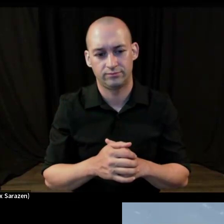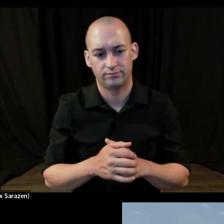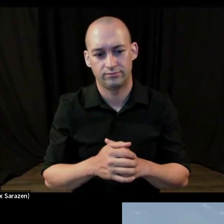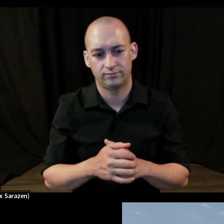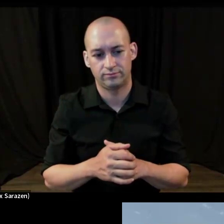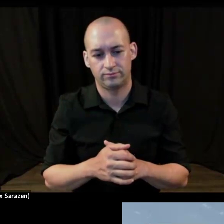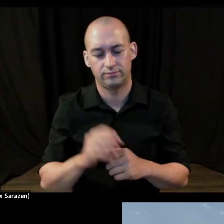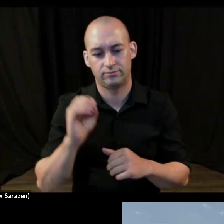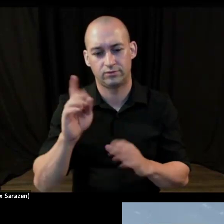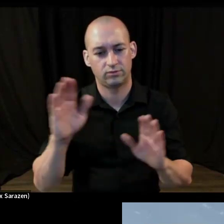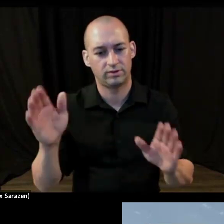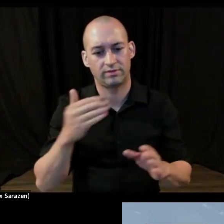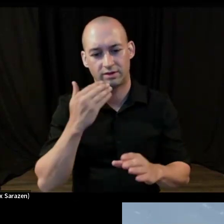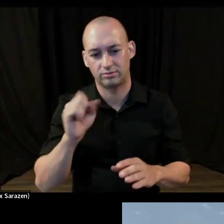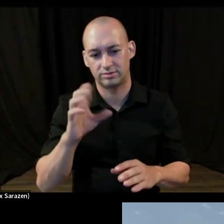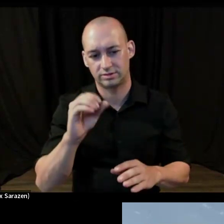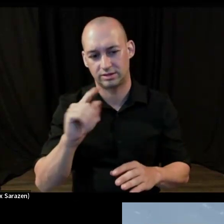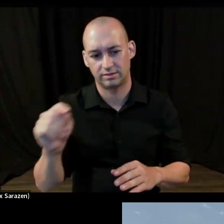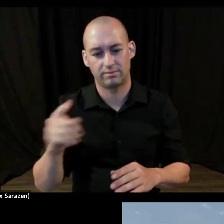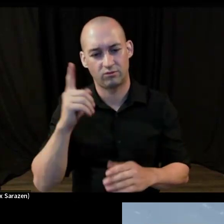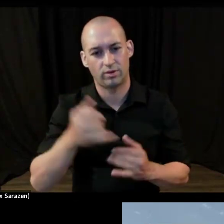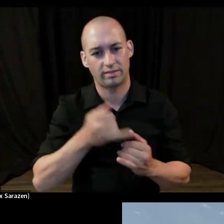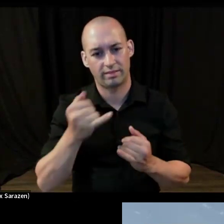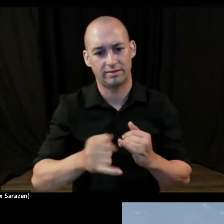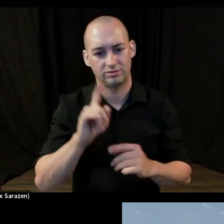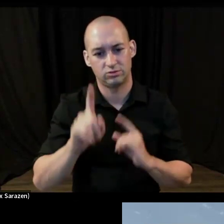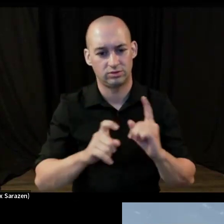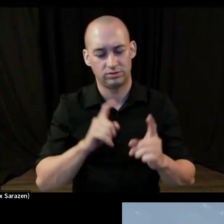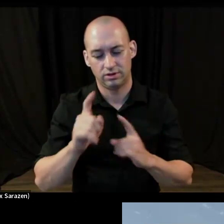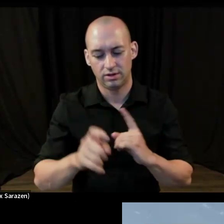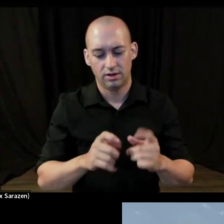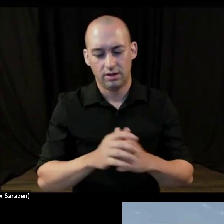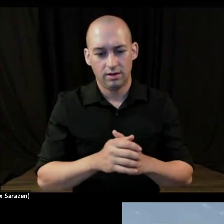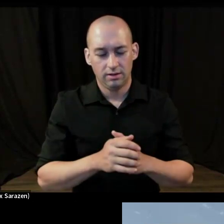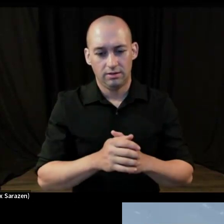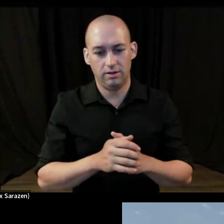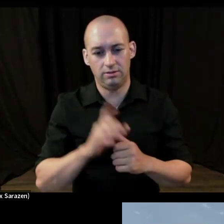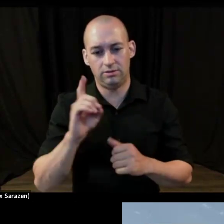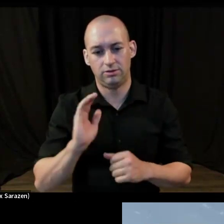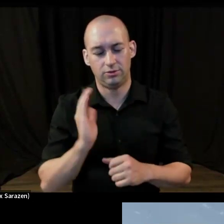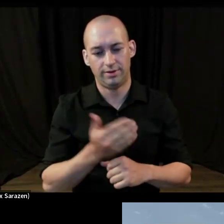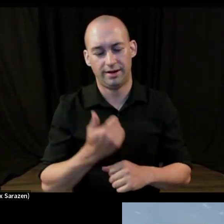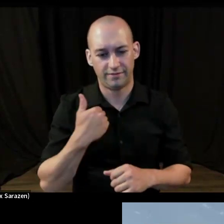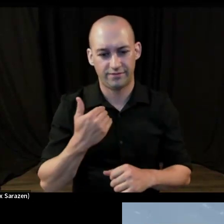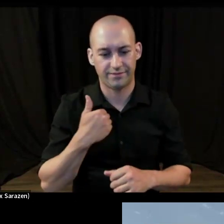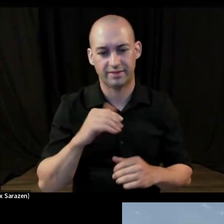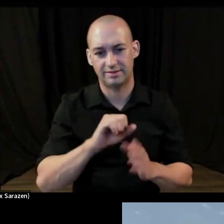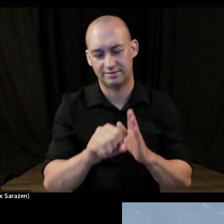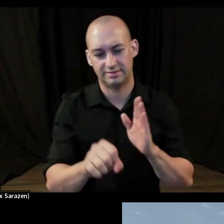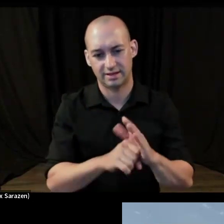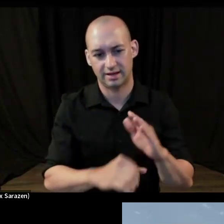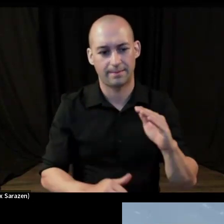Great. Thank you, Scott. I guess we have one last question that we can cover. It's do we have will the state capacity grant